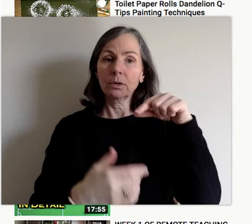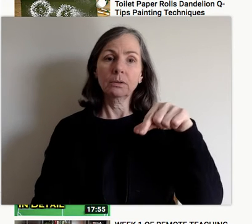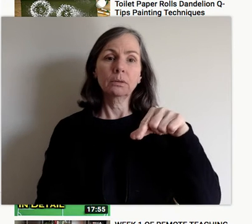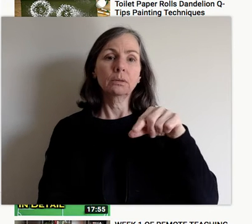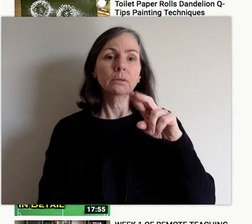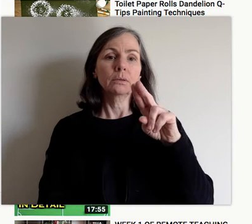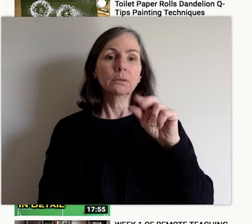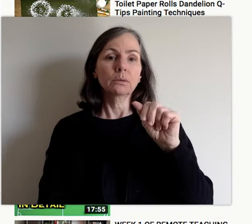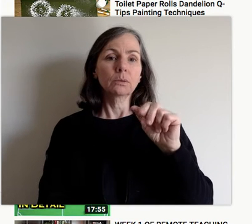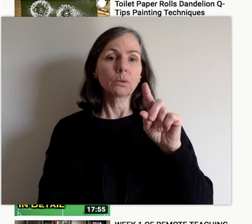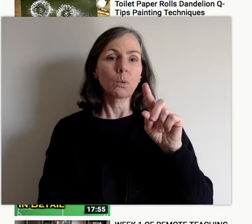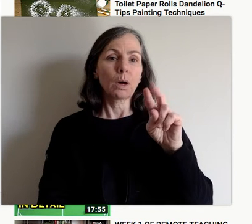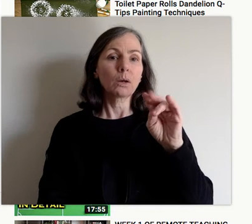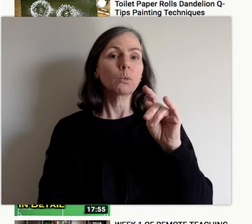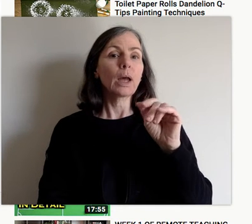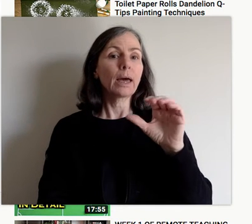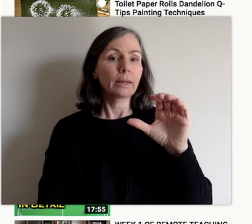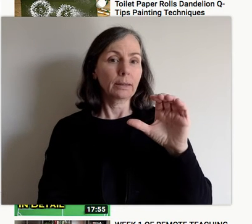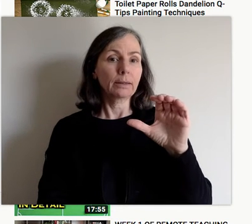quadratic